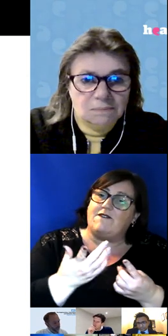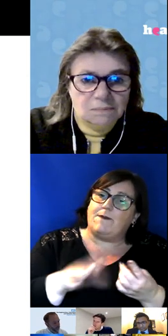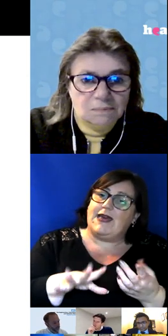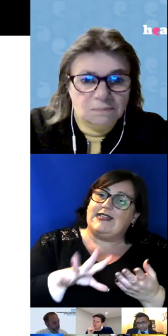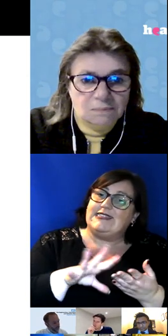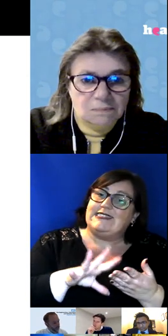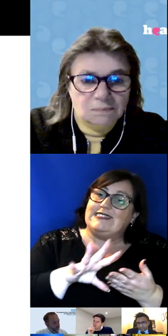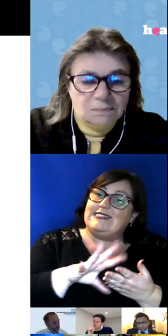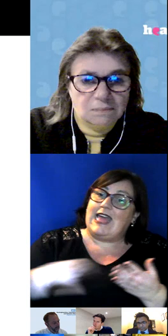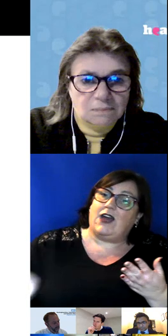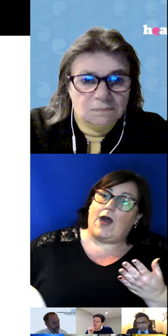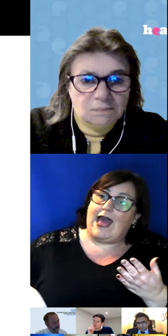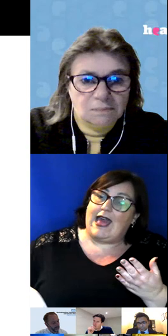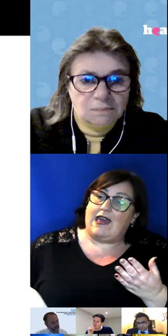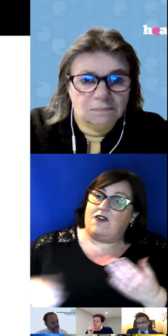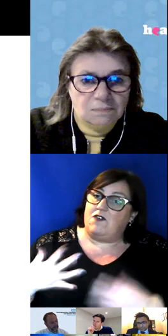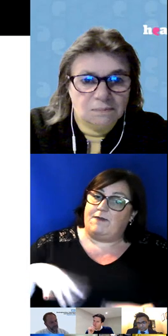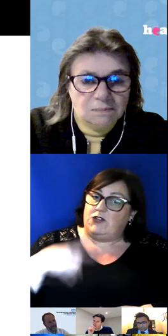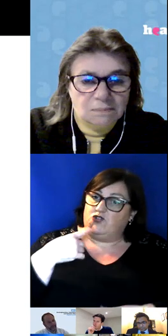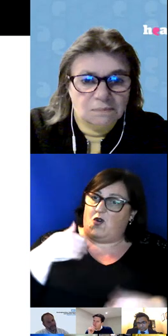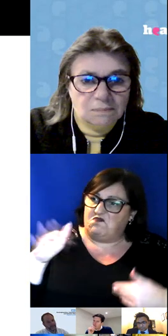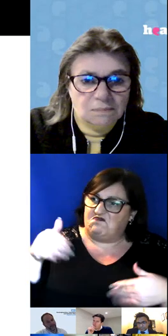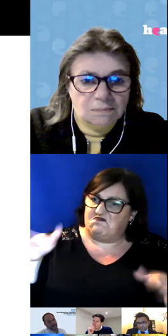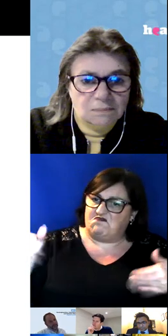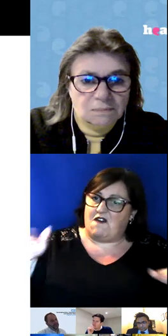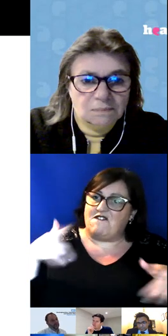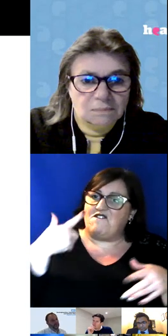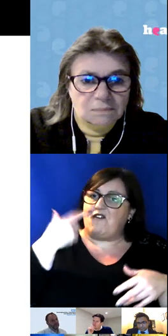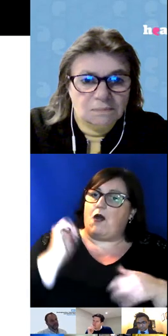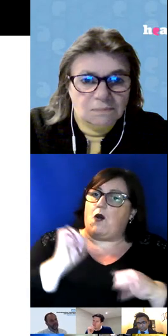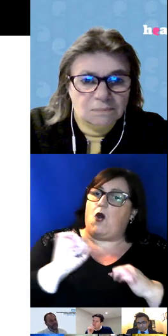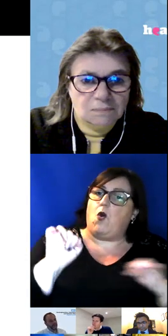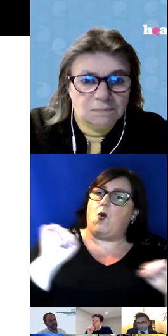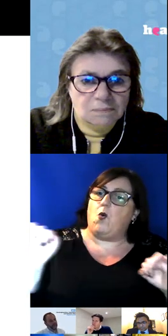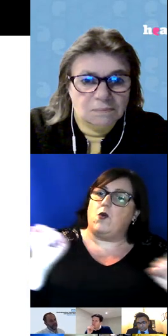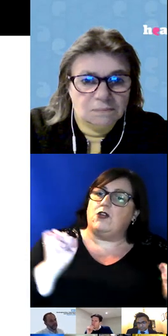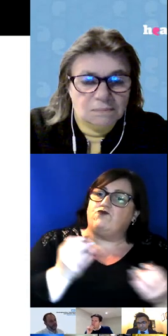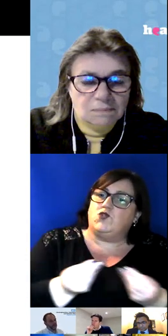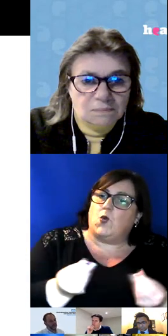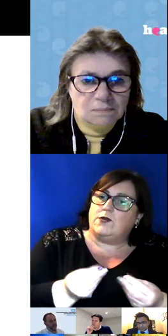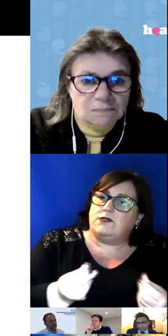own resources for this, which obviously increases the